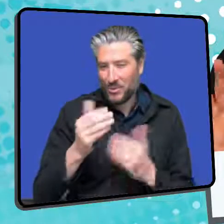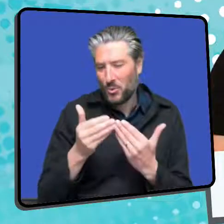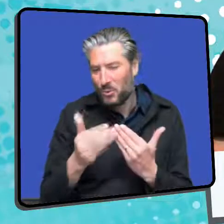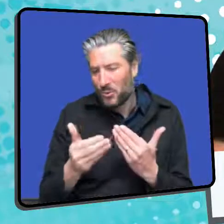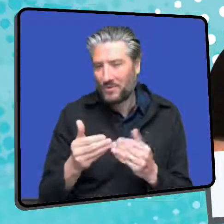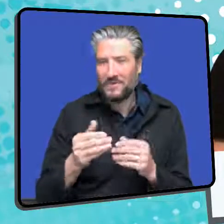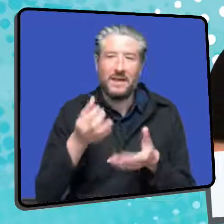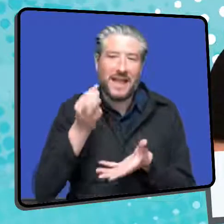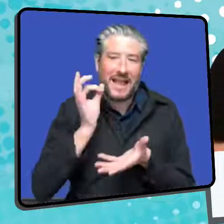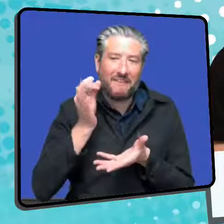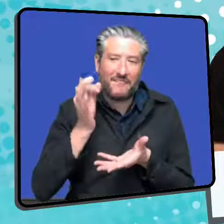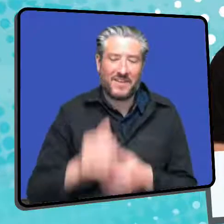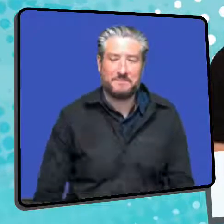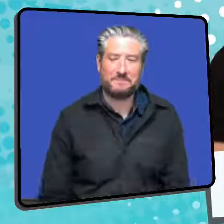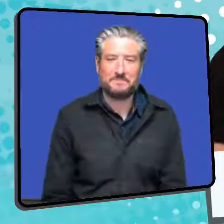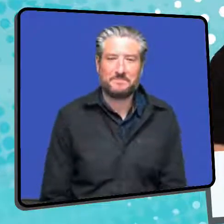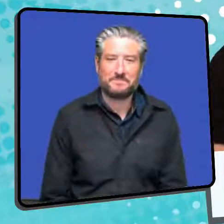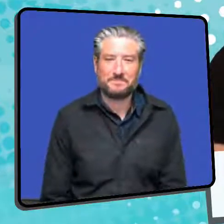Thank you.